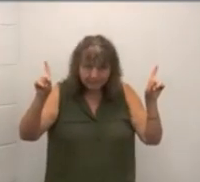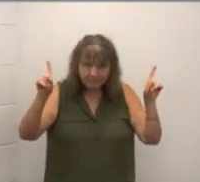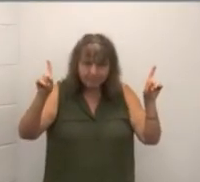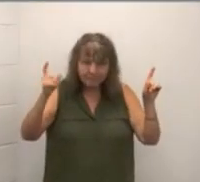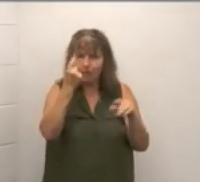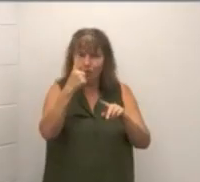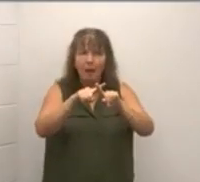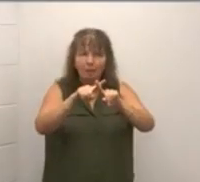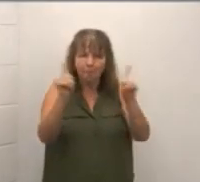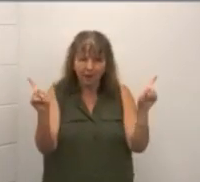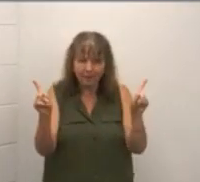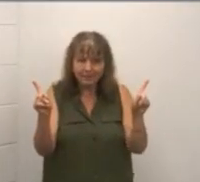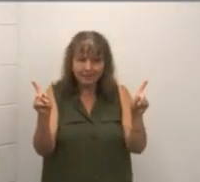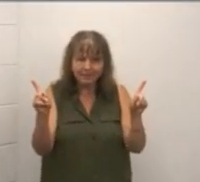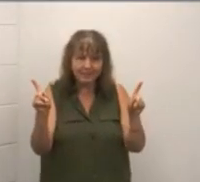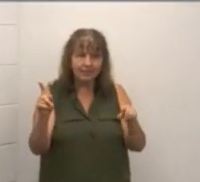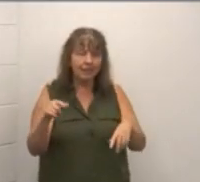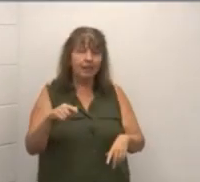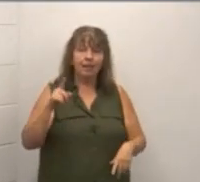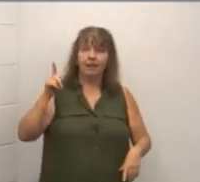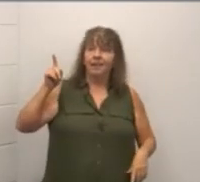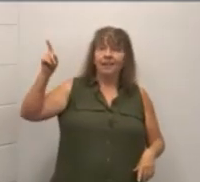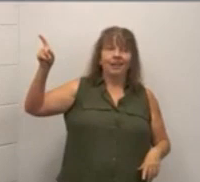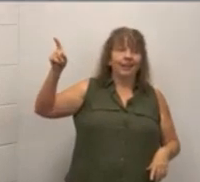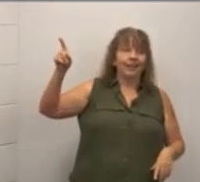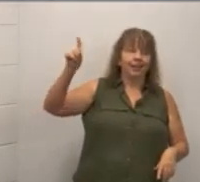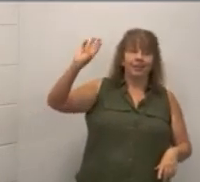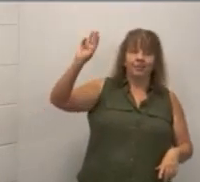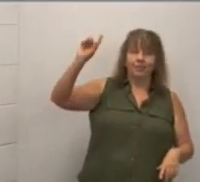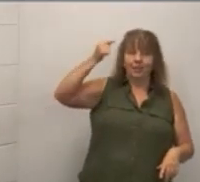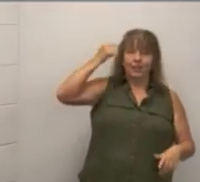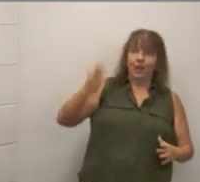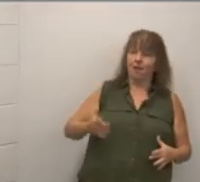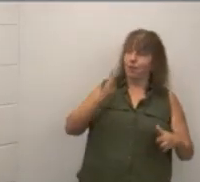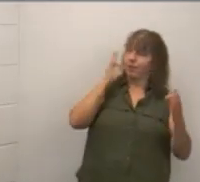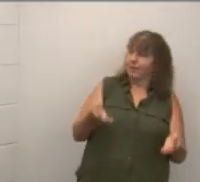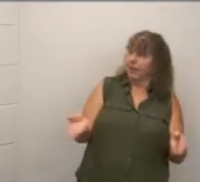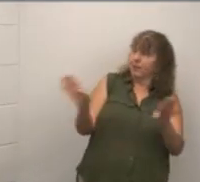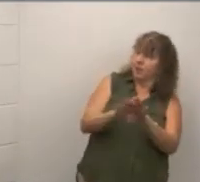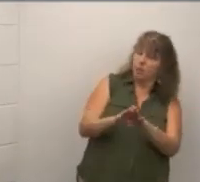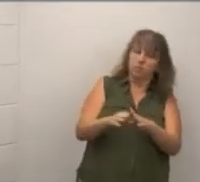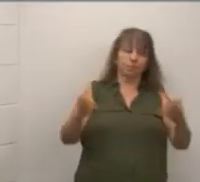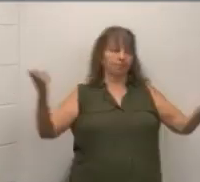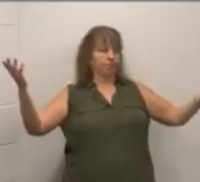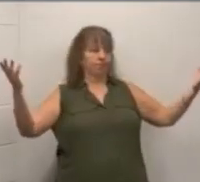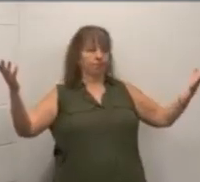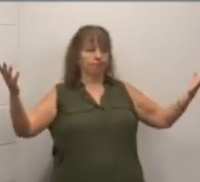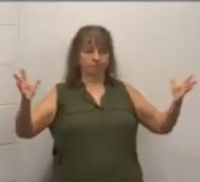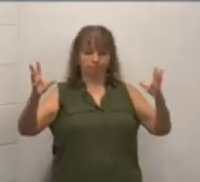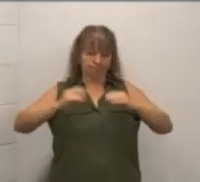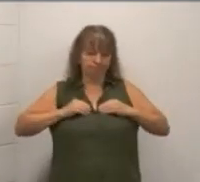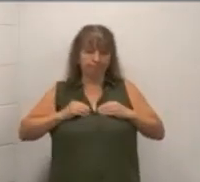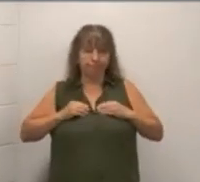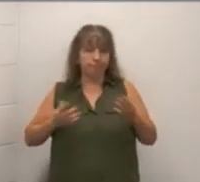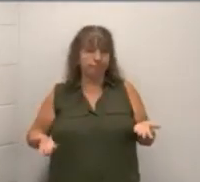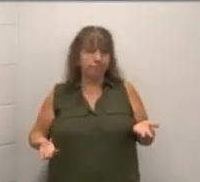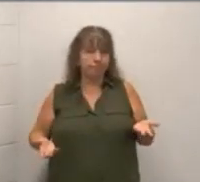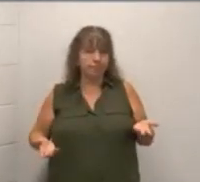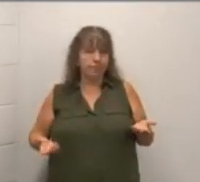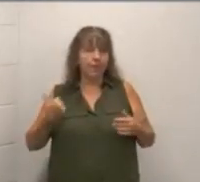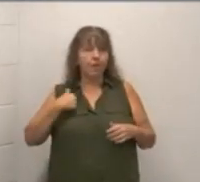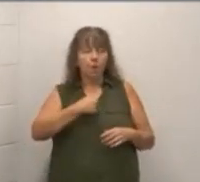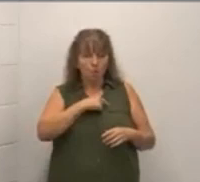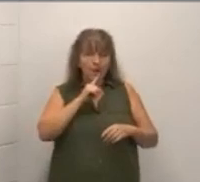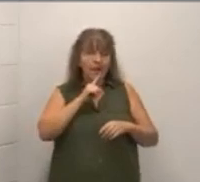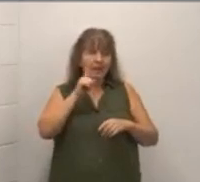know what may happen with regards to executive orders. We still have are obligated for